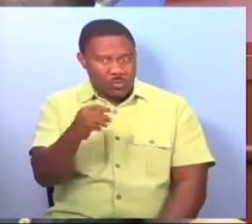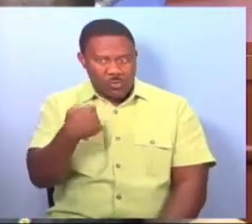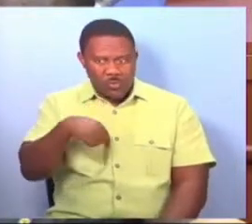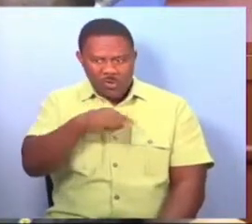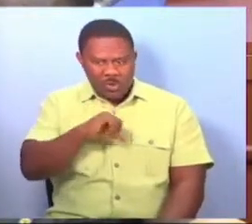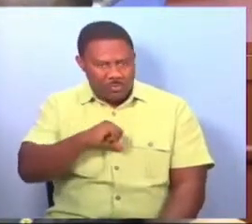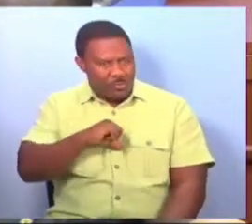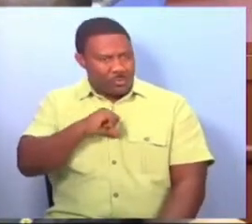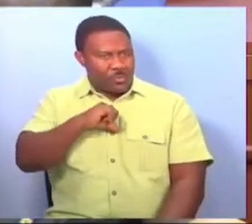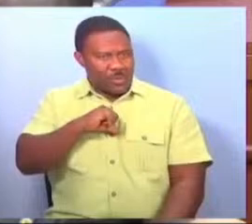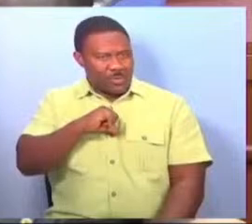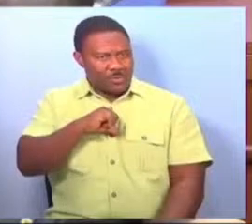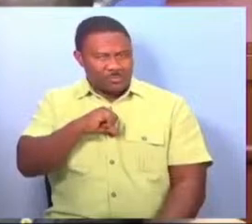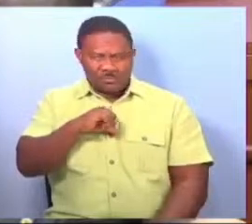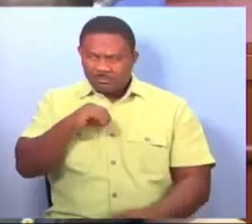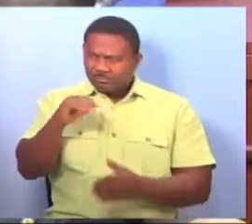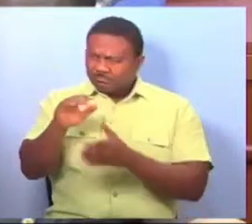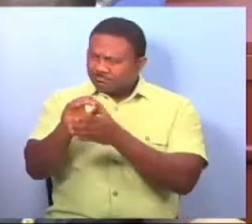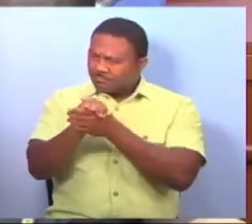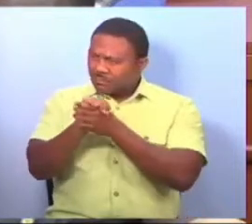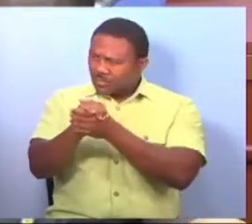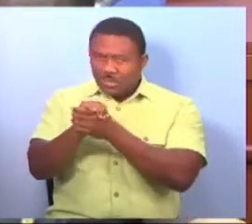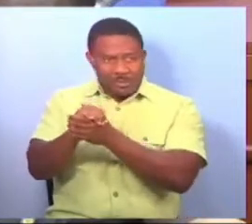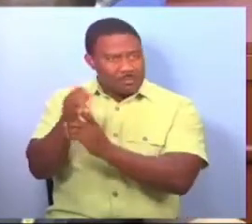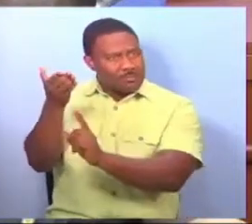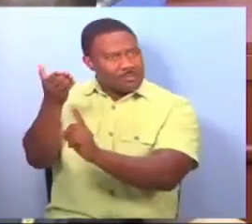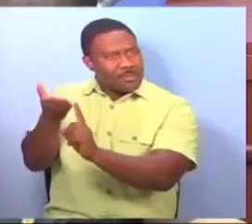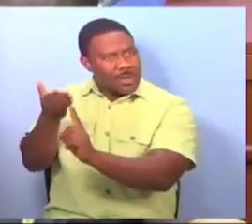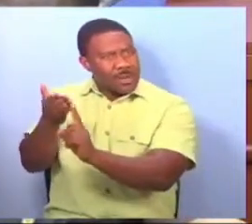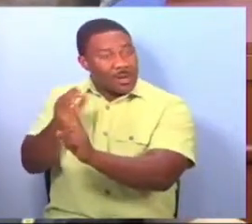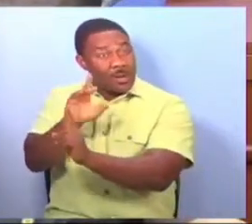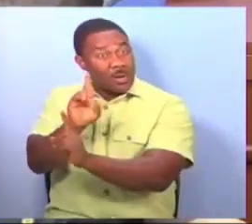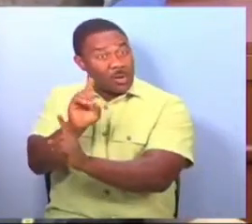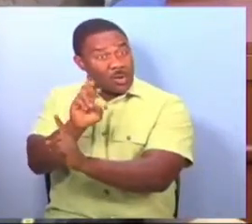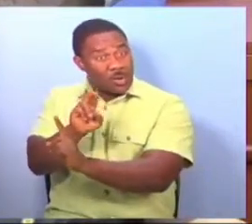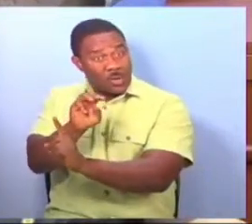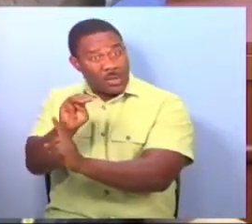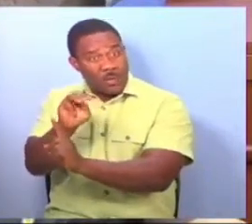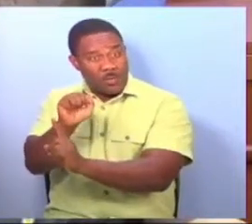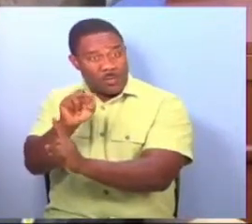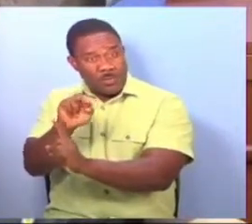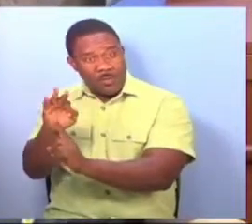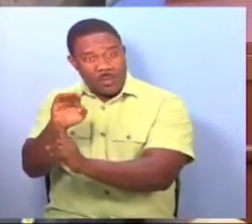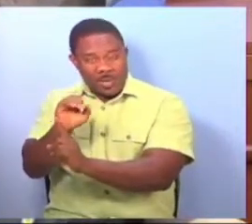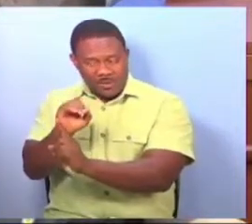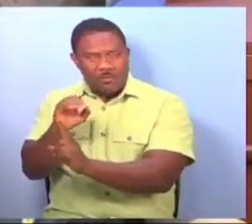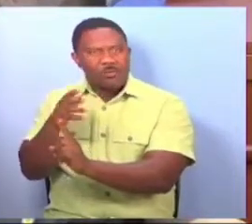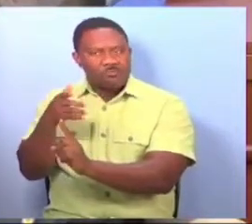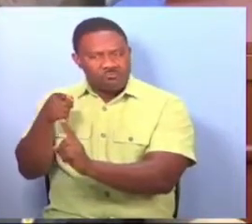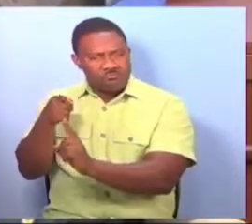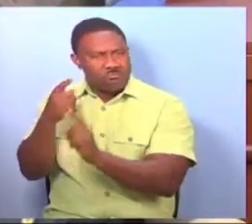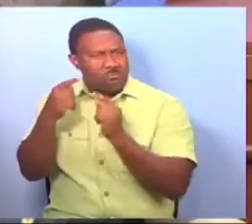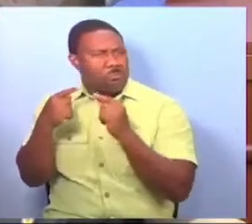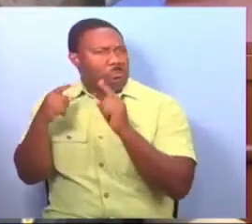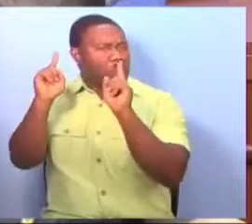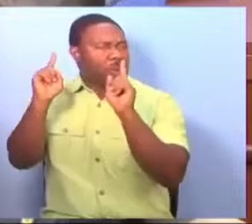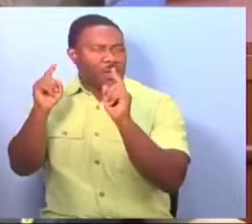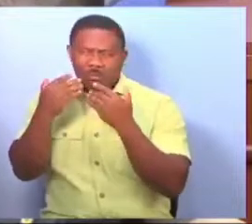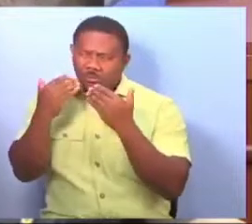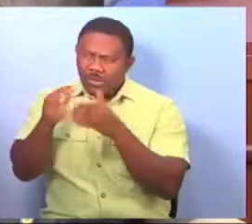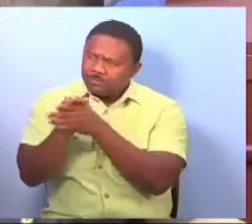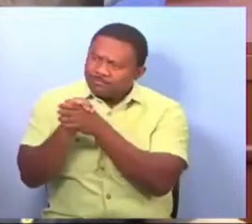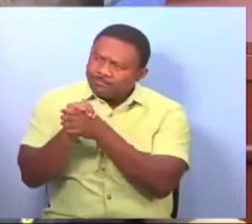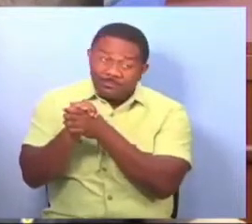and congratulate Dr. Emmanuel Mafo for the achievements that he has made. And we believe